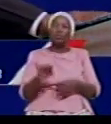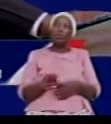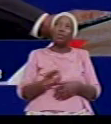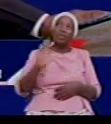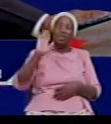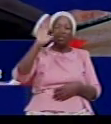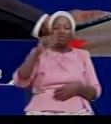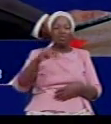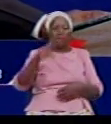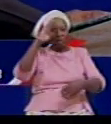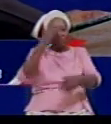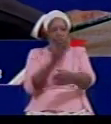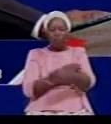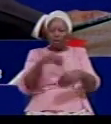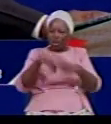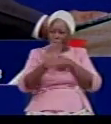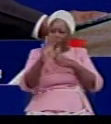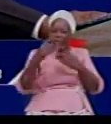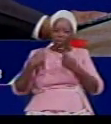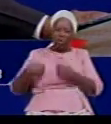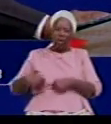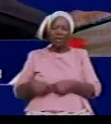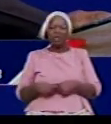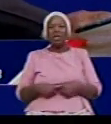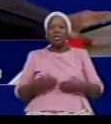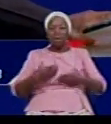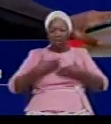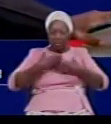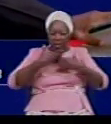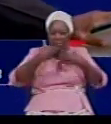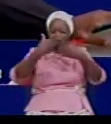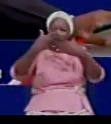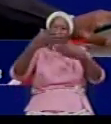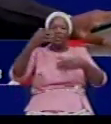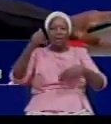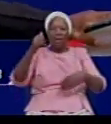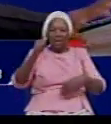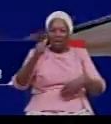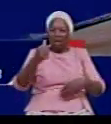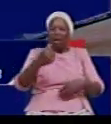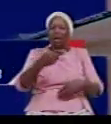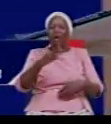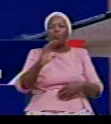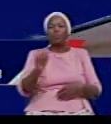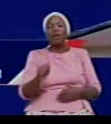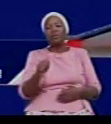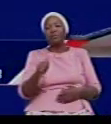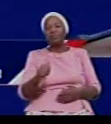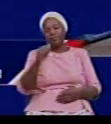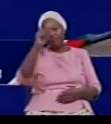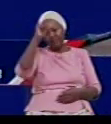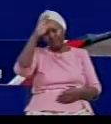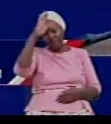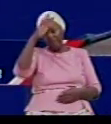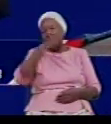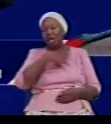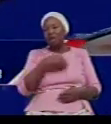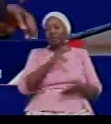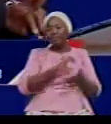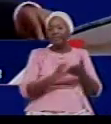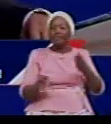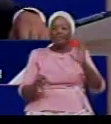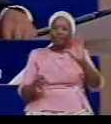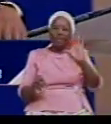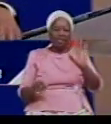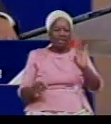Son into your hearts, crying, Abba, Father. And then in verse 7, it says,